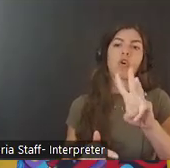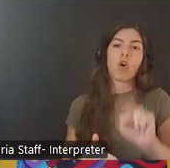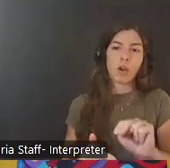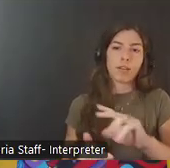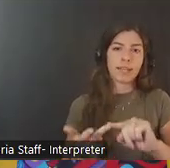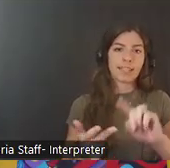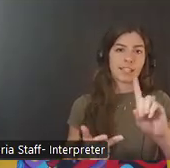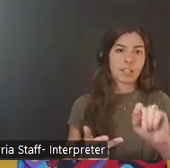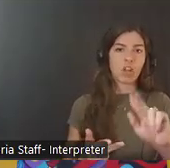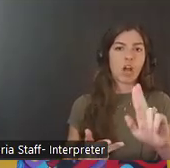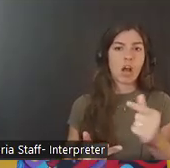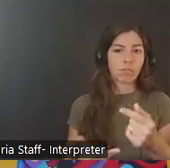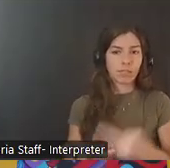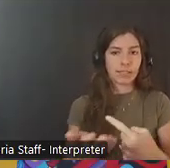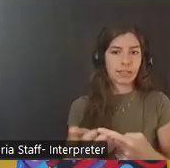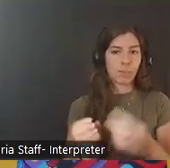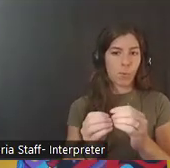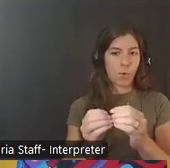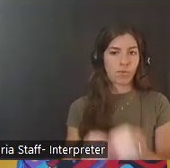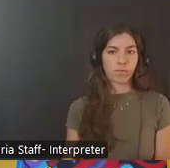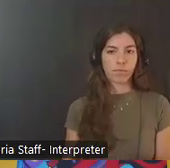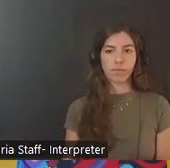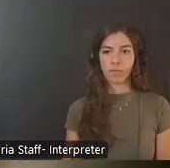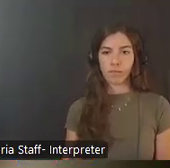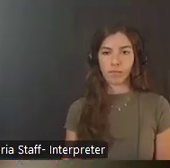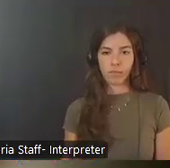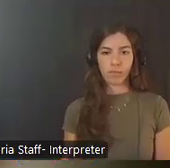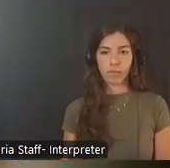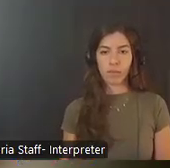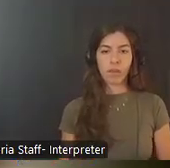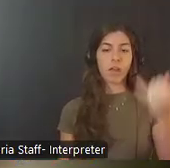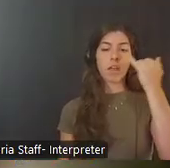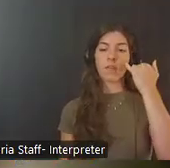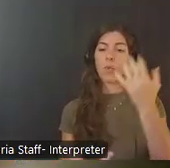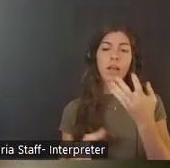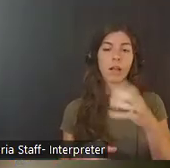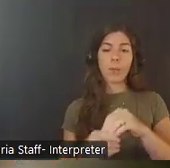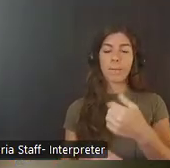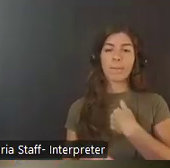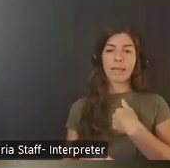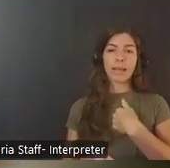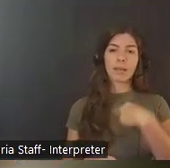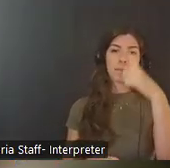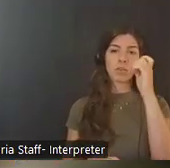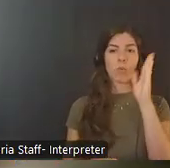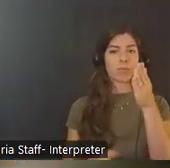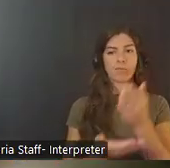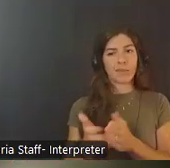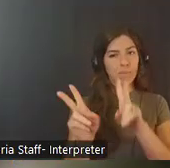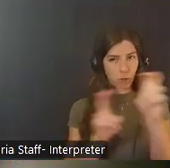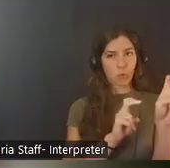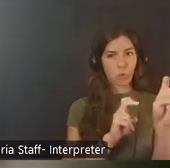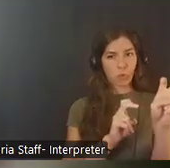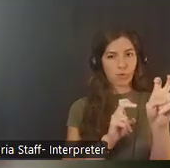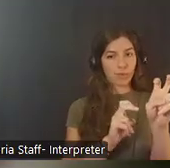it. That makes Alan, sense. if you want to ask, if you want to include me on that, because Yes, please. there will be some issues.